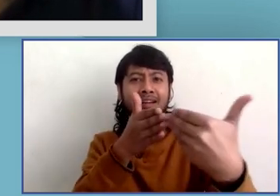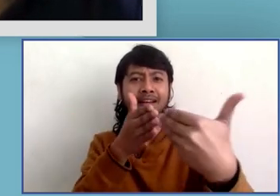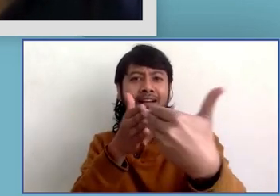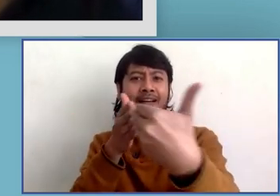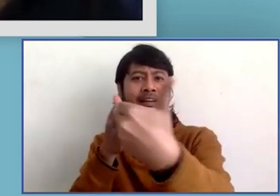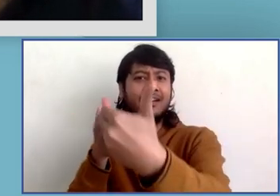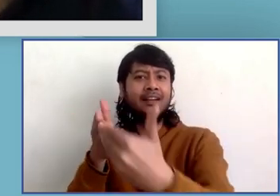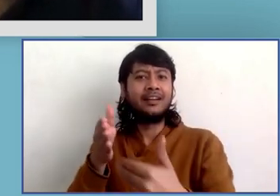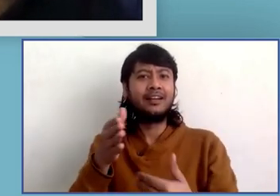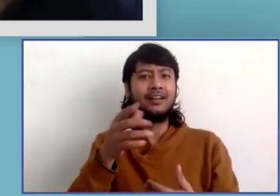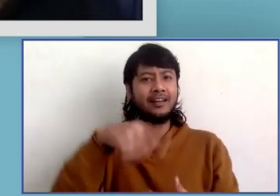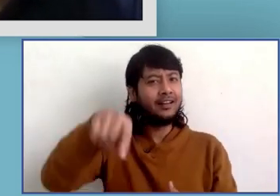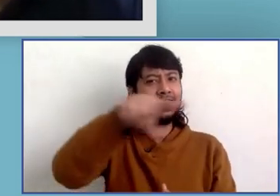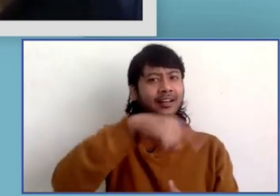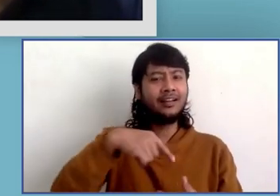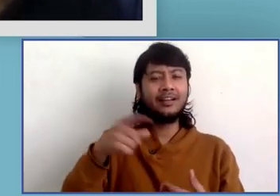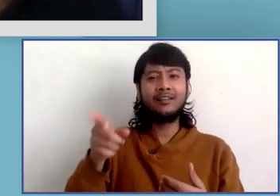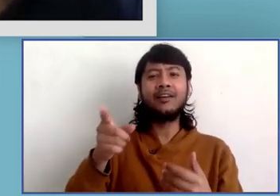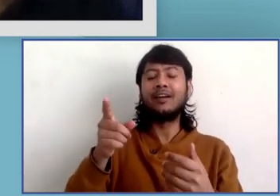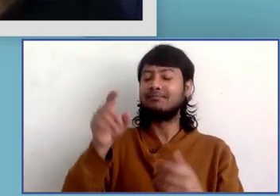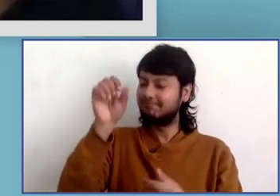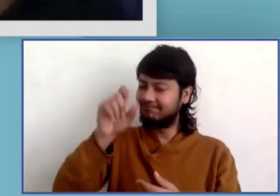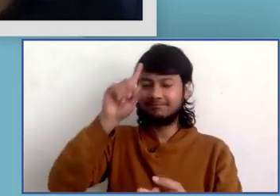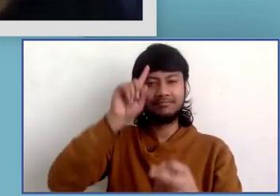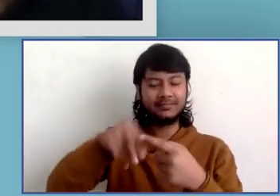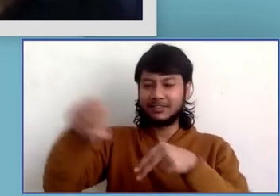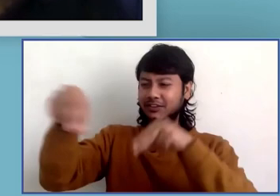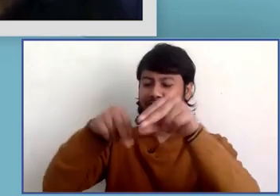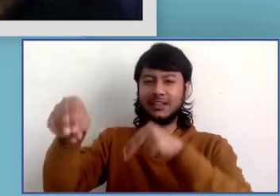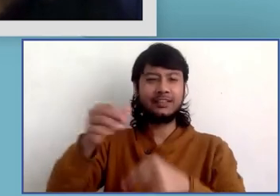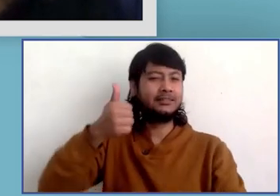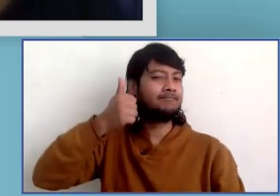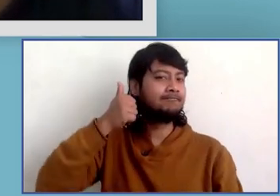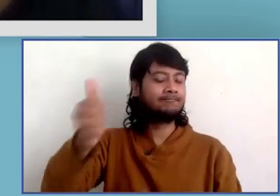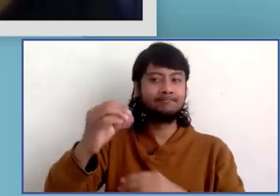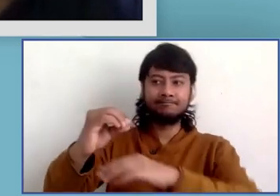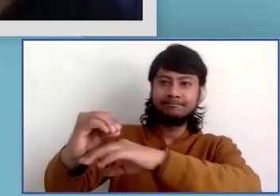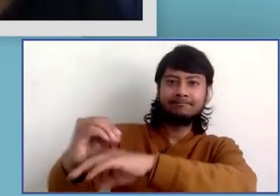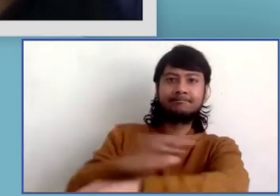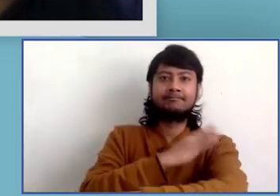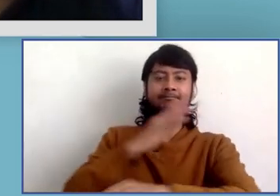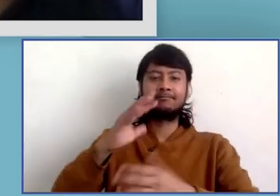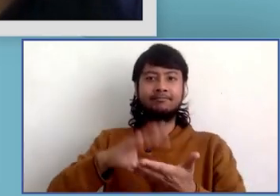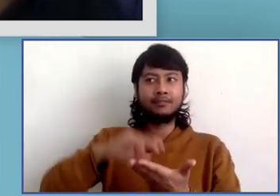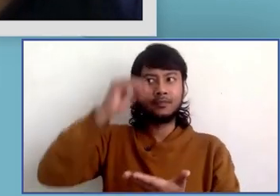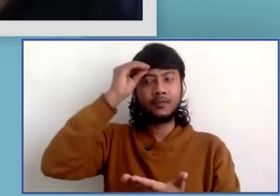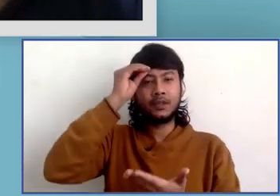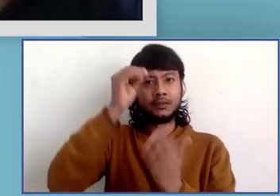chess is a great outlet and it's a game that even people with